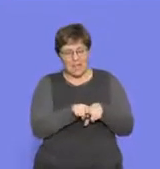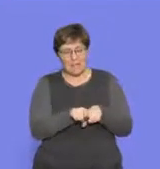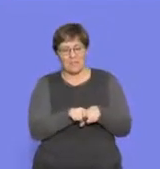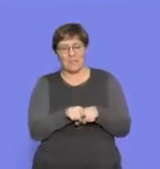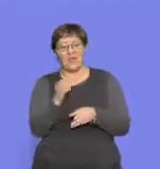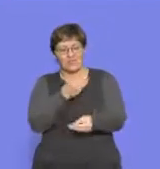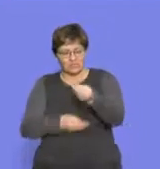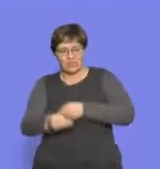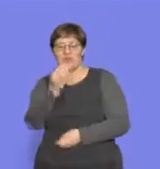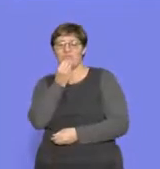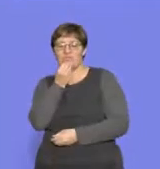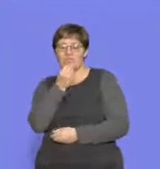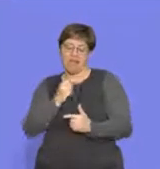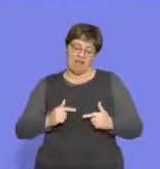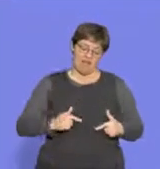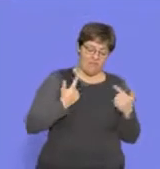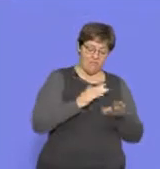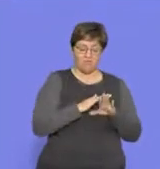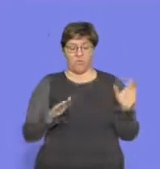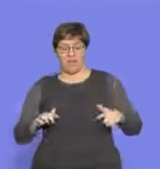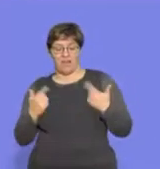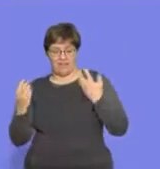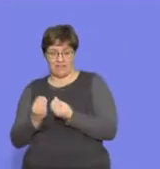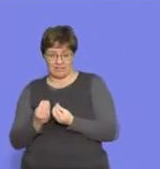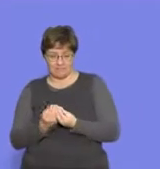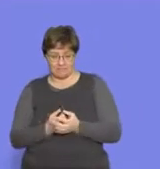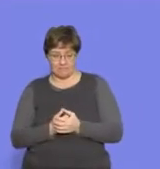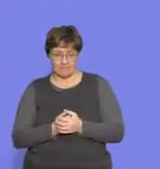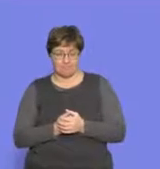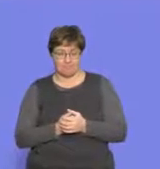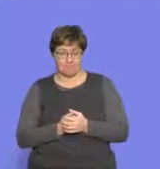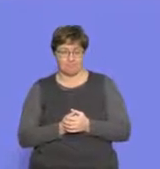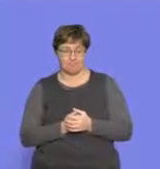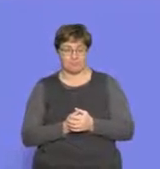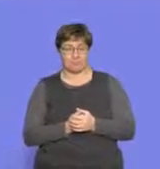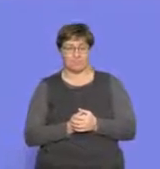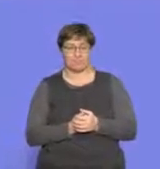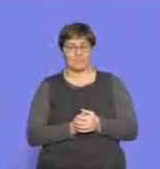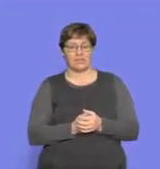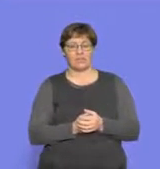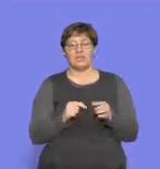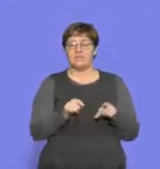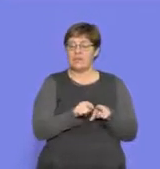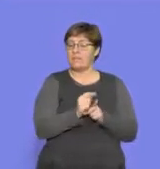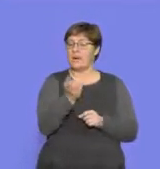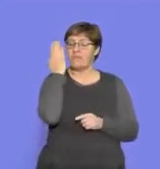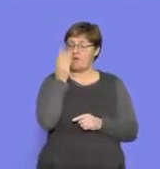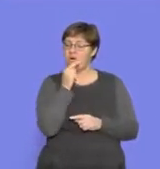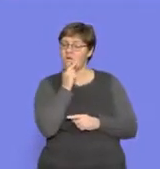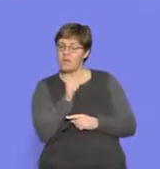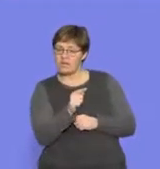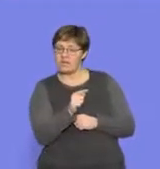nutrients between the living and the non-living components. So as we started off, we mentioned that those were the